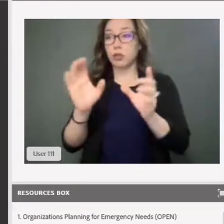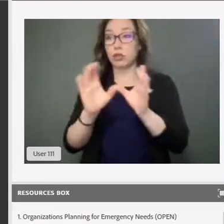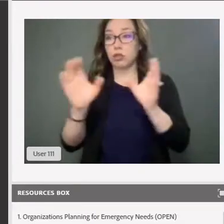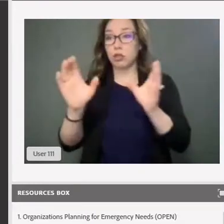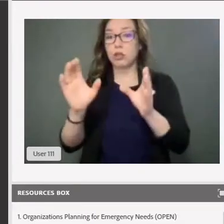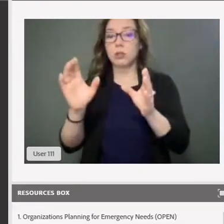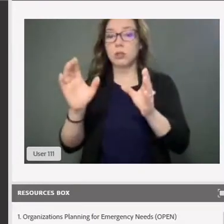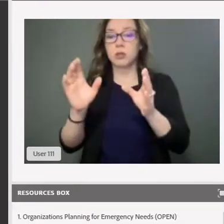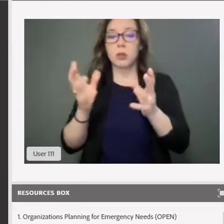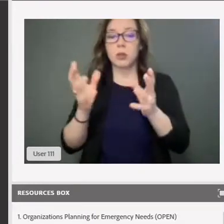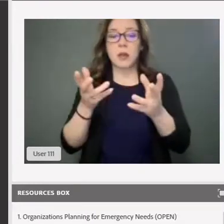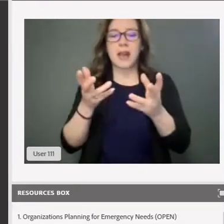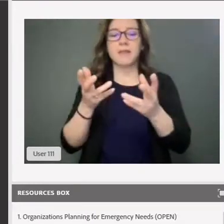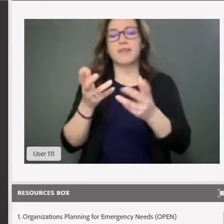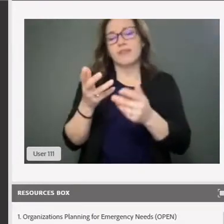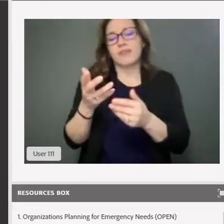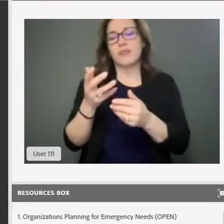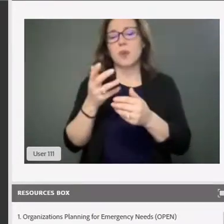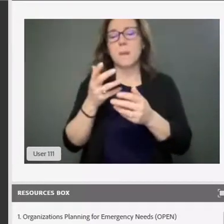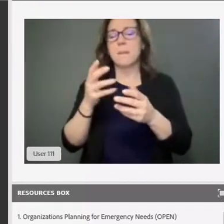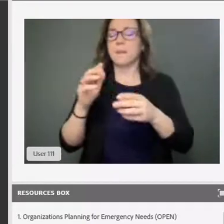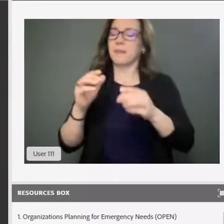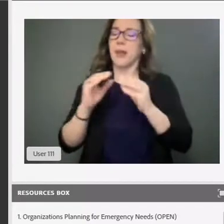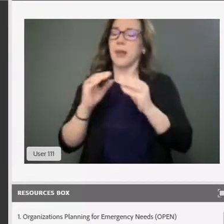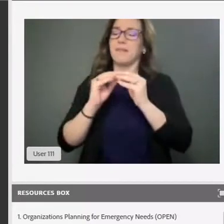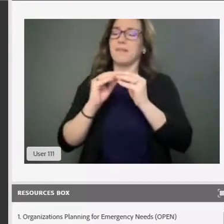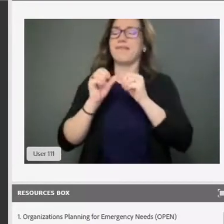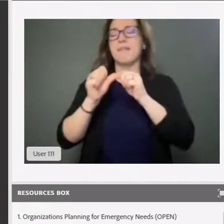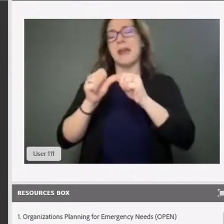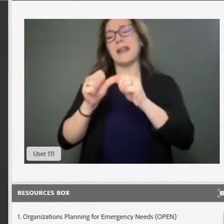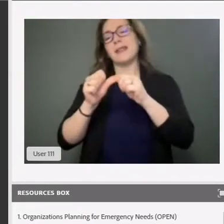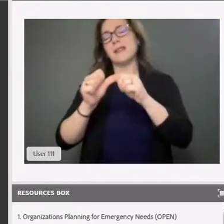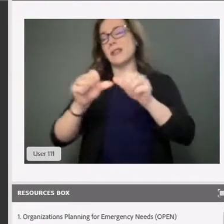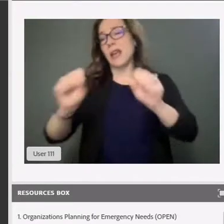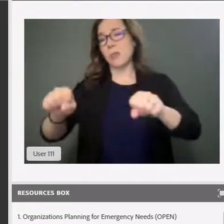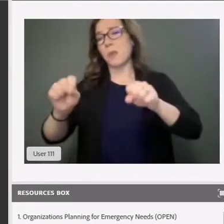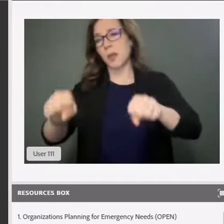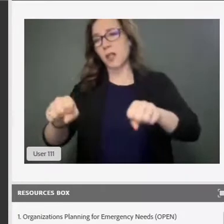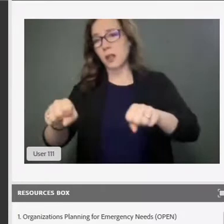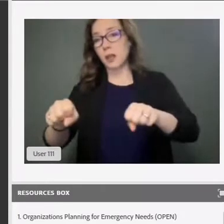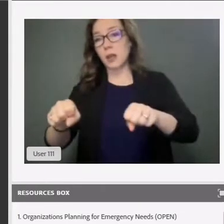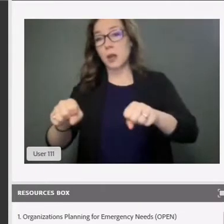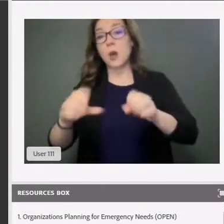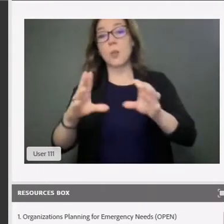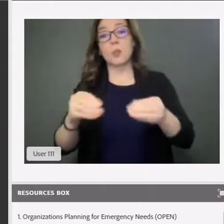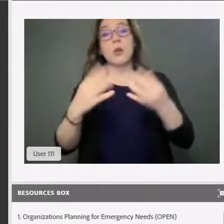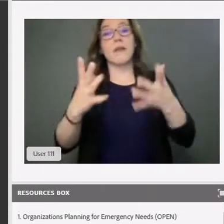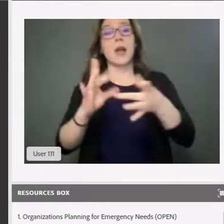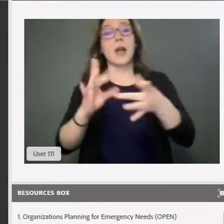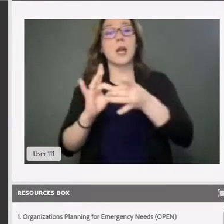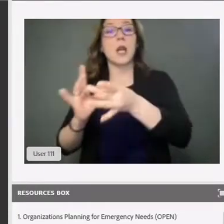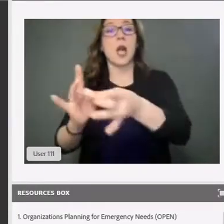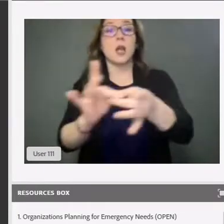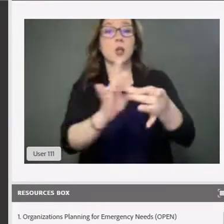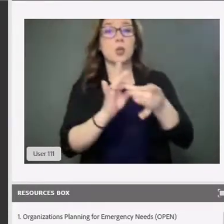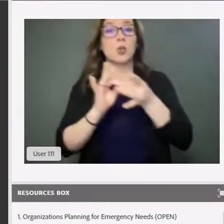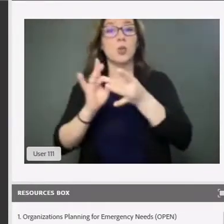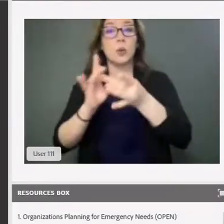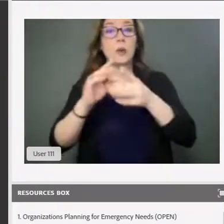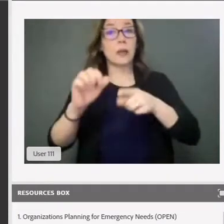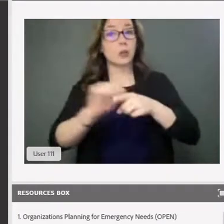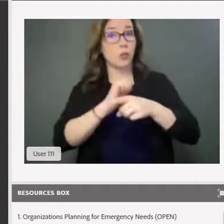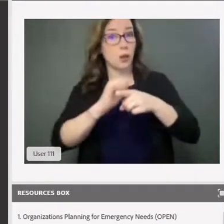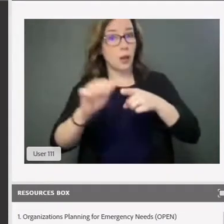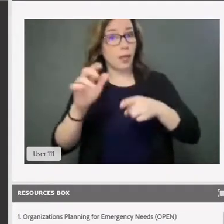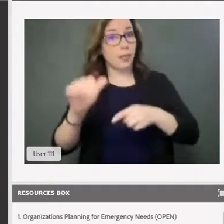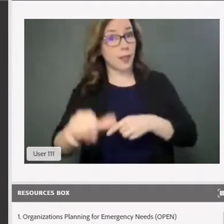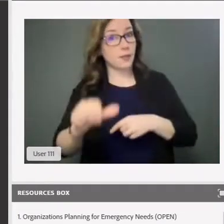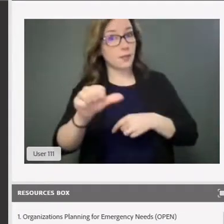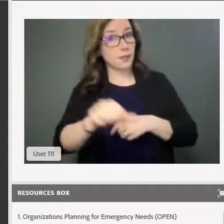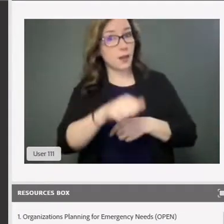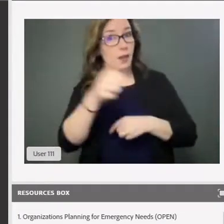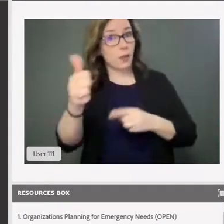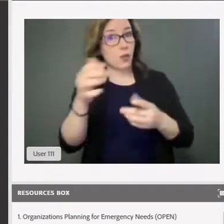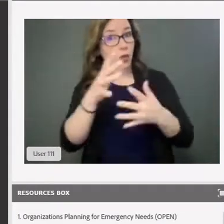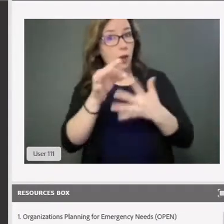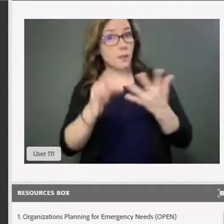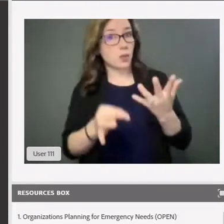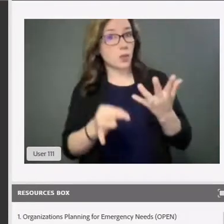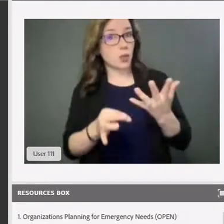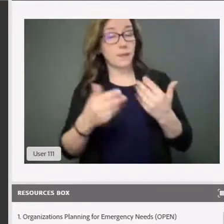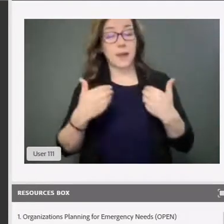program training and maintenance capability. Providing continuity training is another option. We actually have